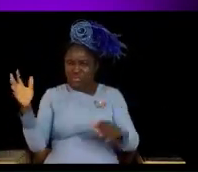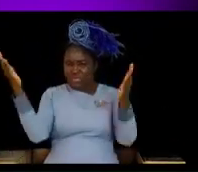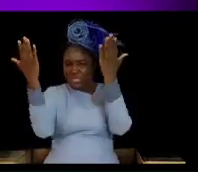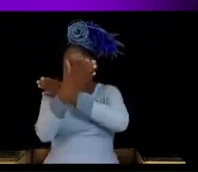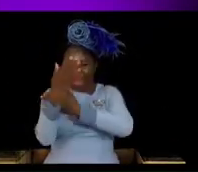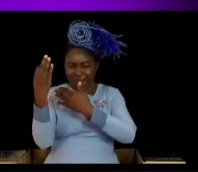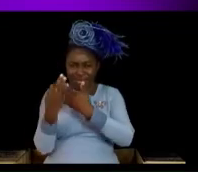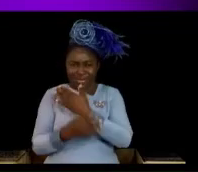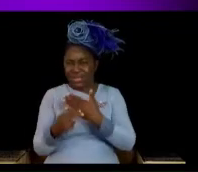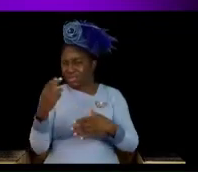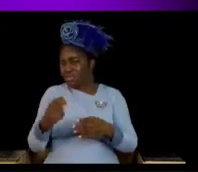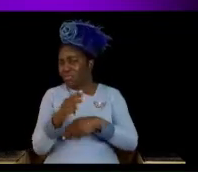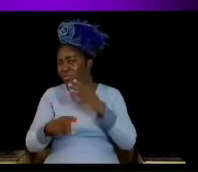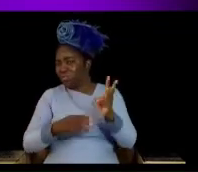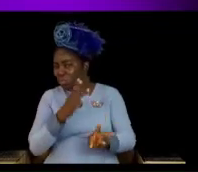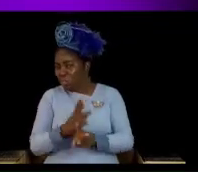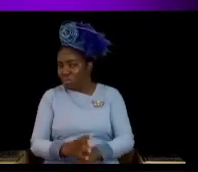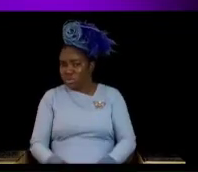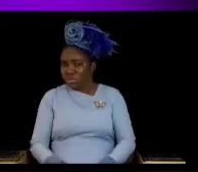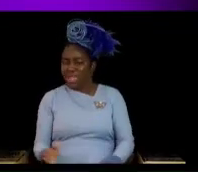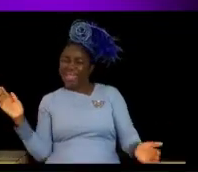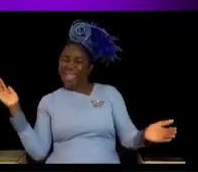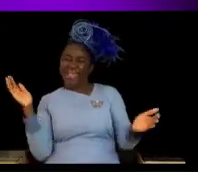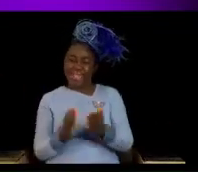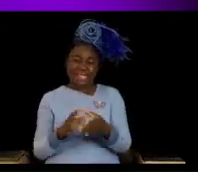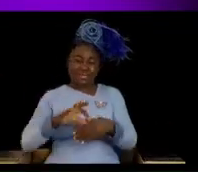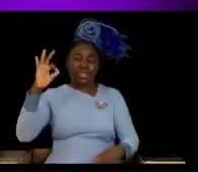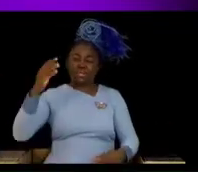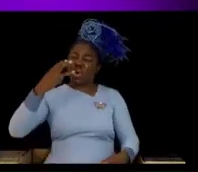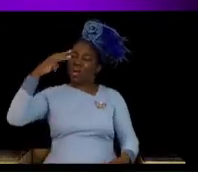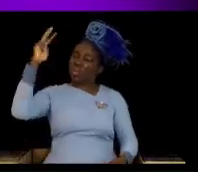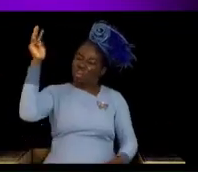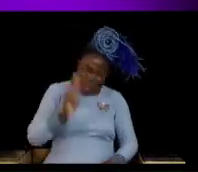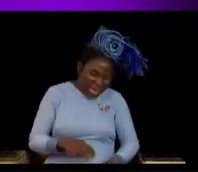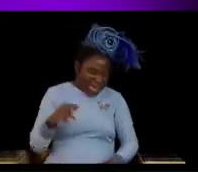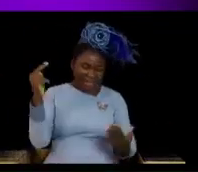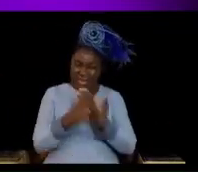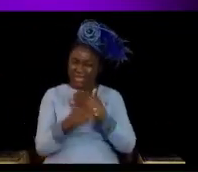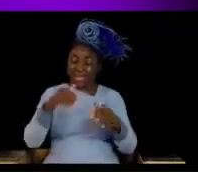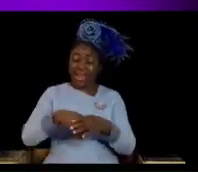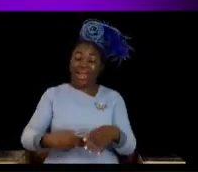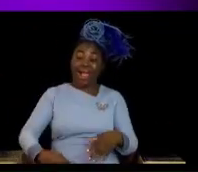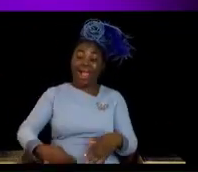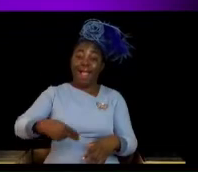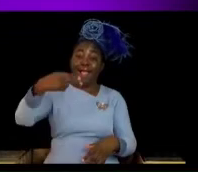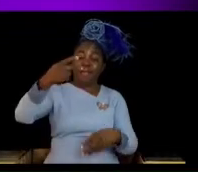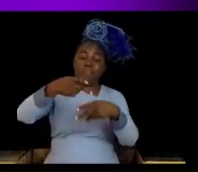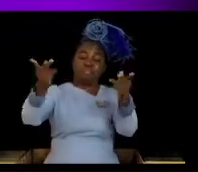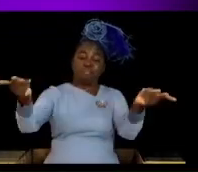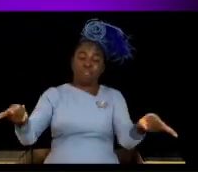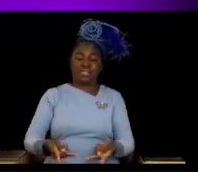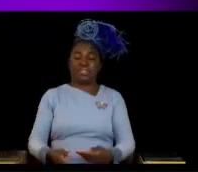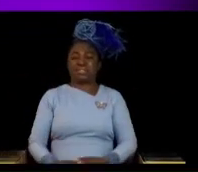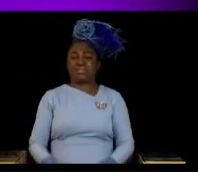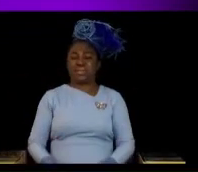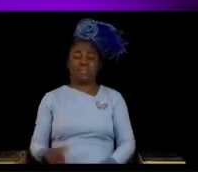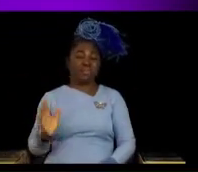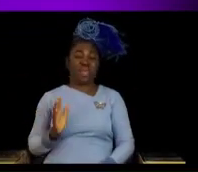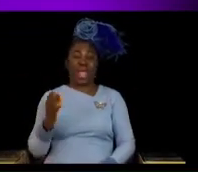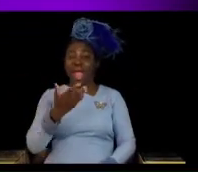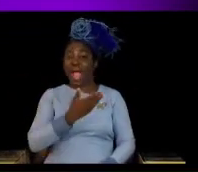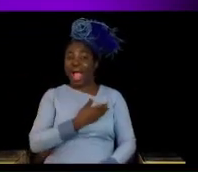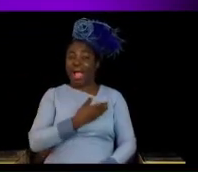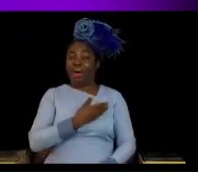world, spiritual weakness in high places. Our welfare, whether we like it